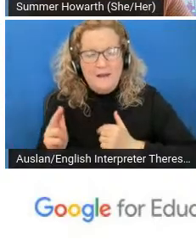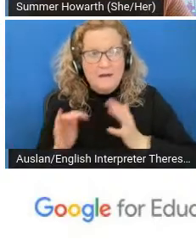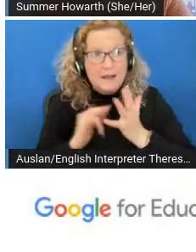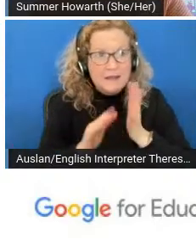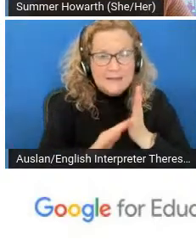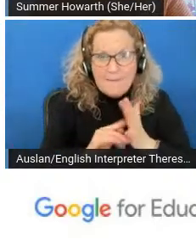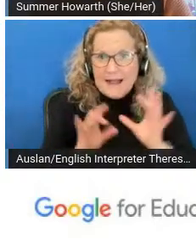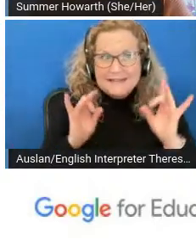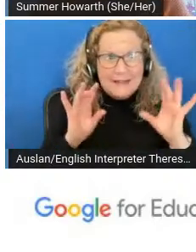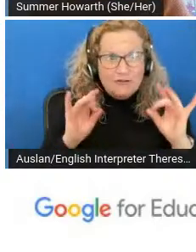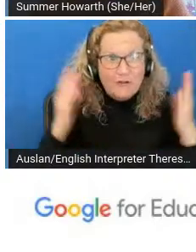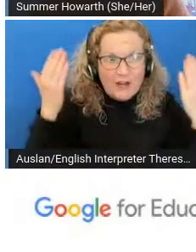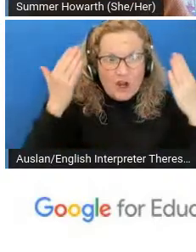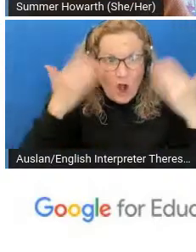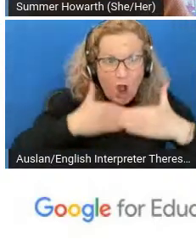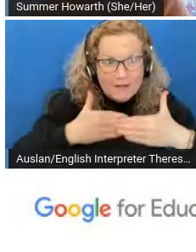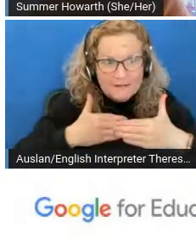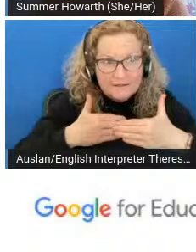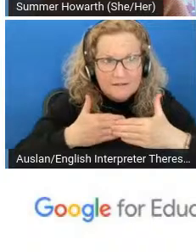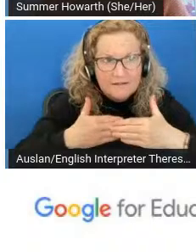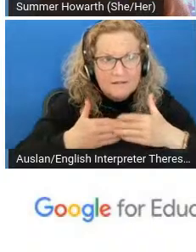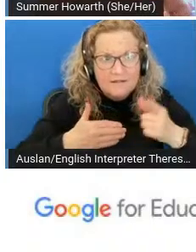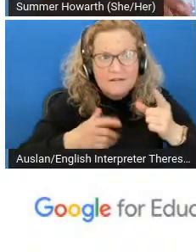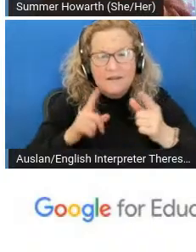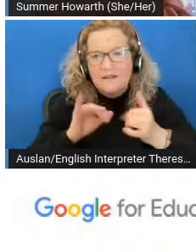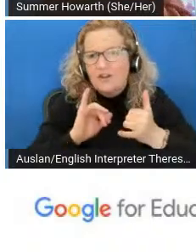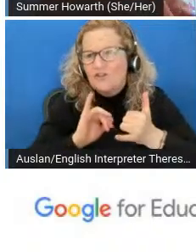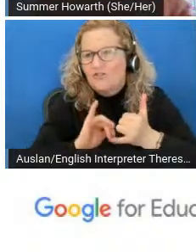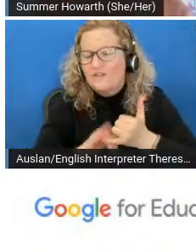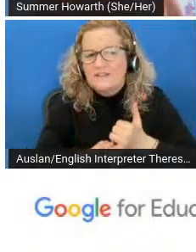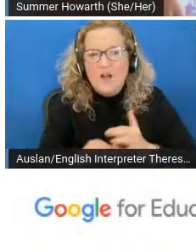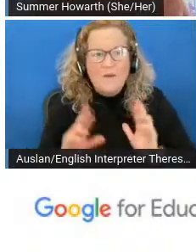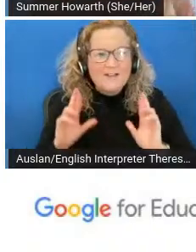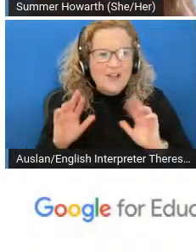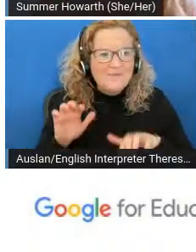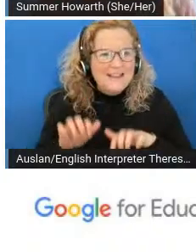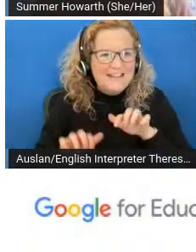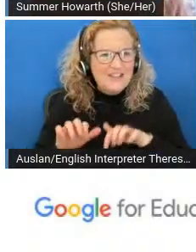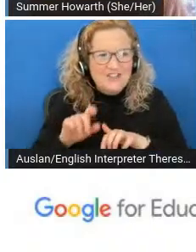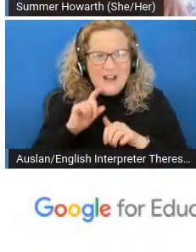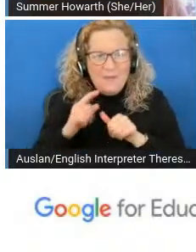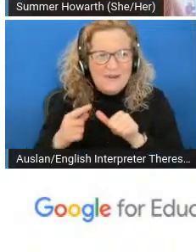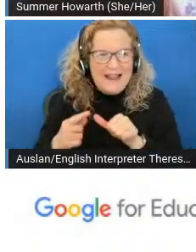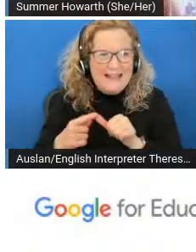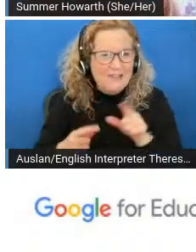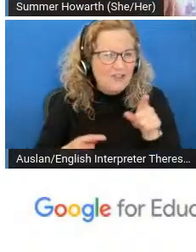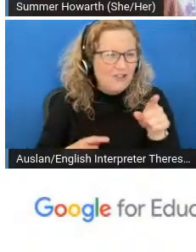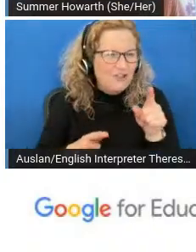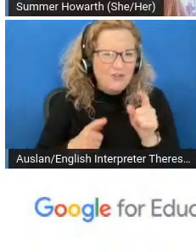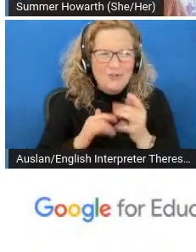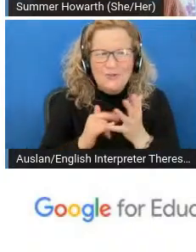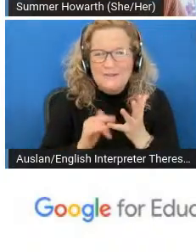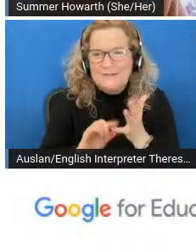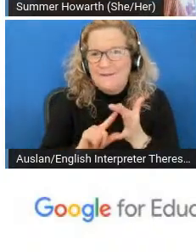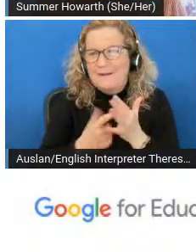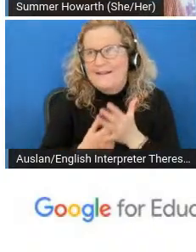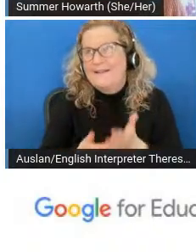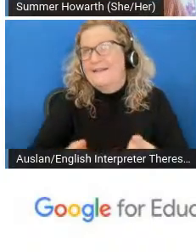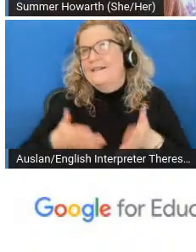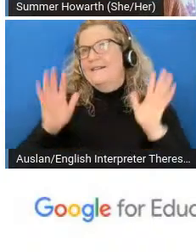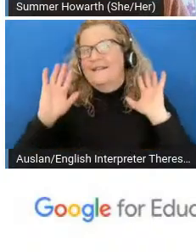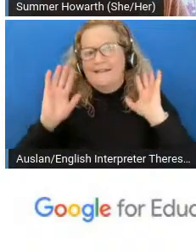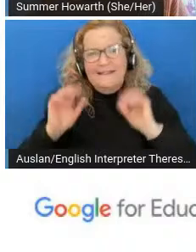What? I was hoping someone in the chat might have guessed it, but that'll do. No. And now they're going to think